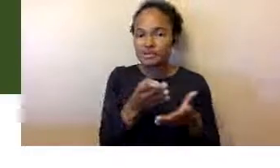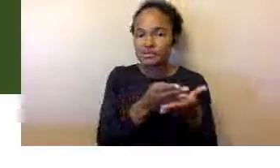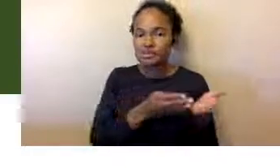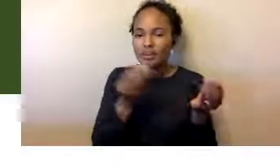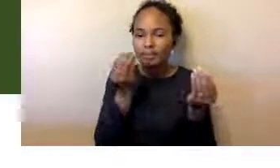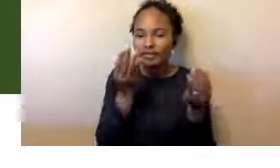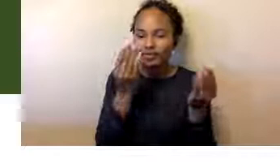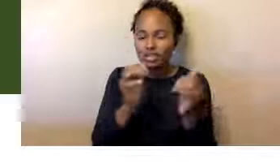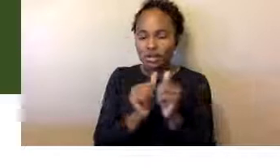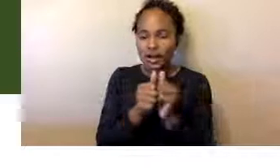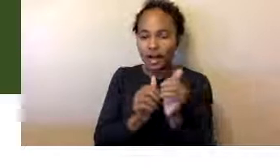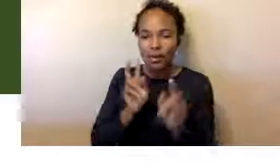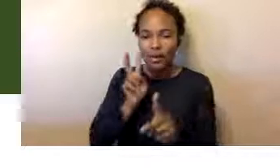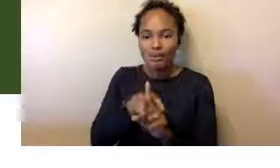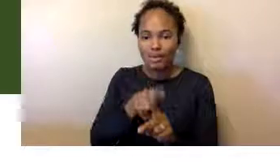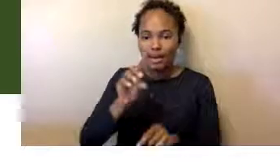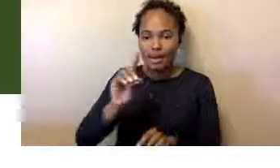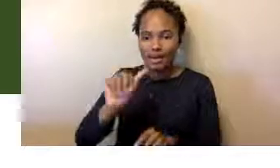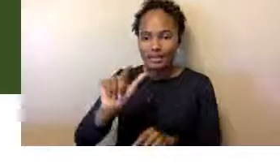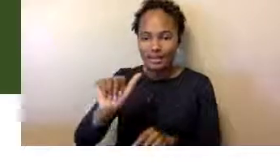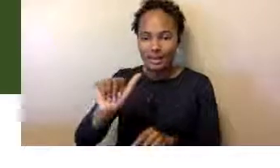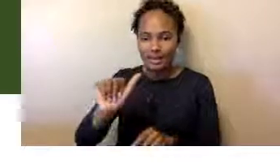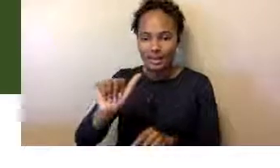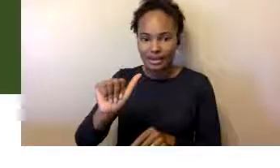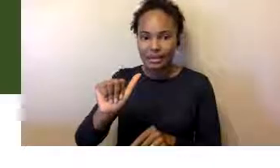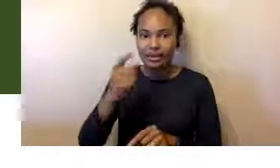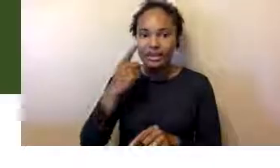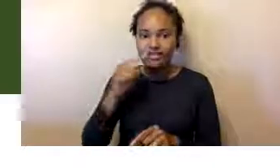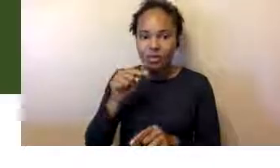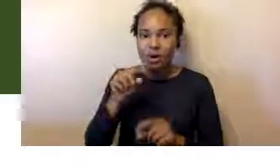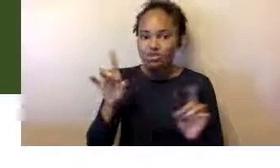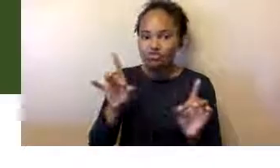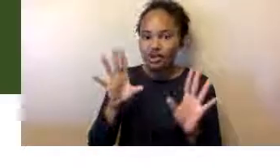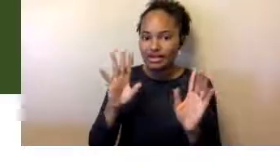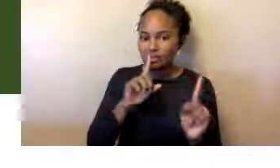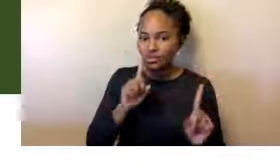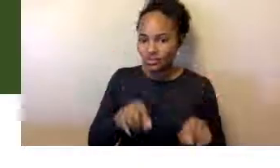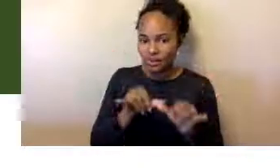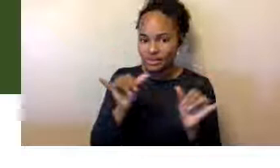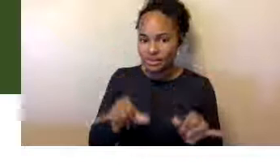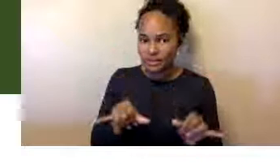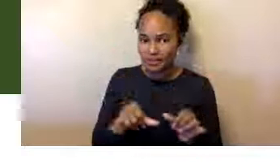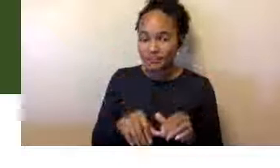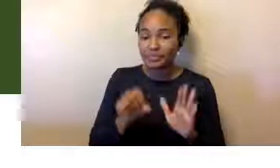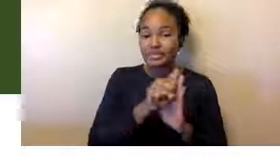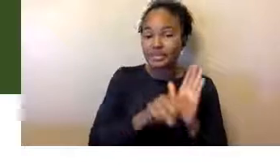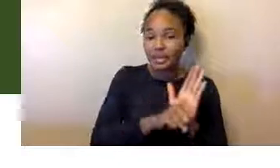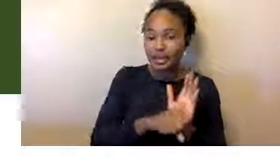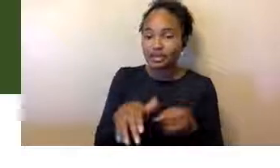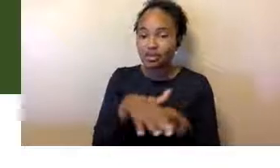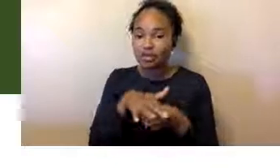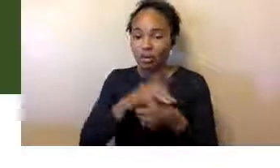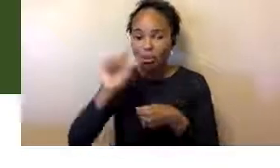the ADA to the crisis response system. So the state and local governments provide